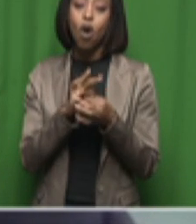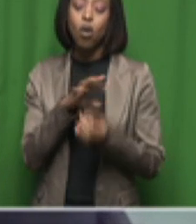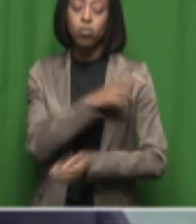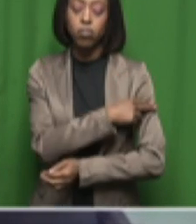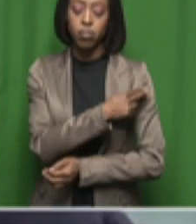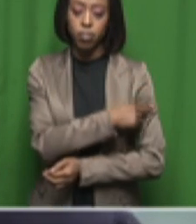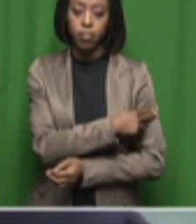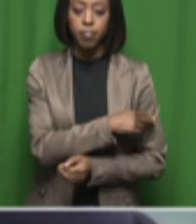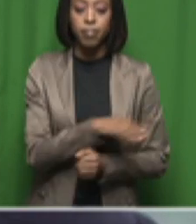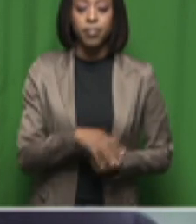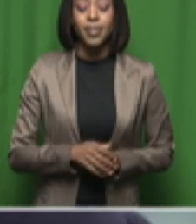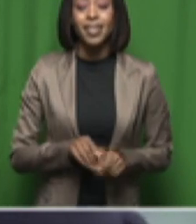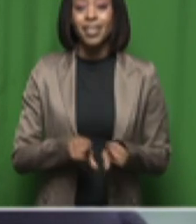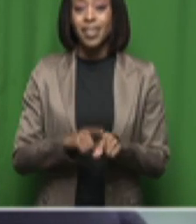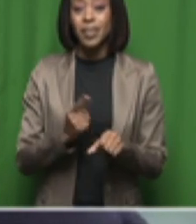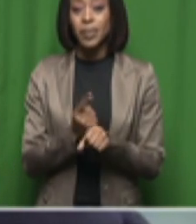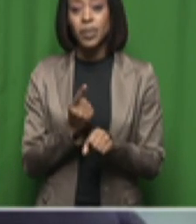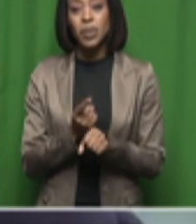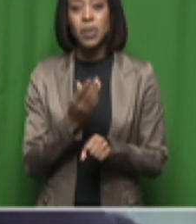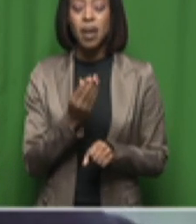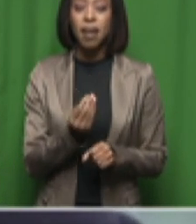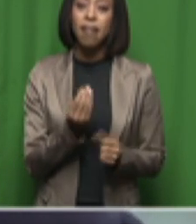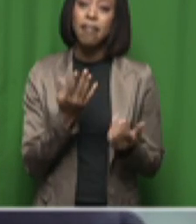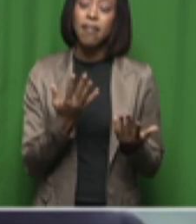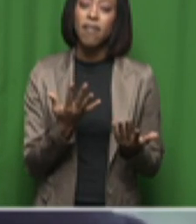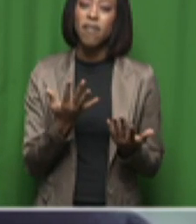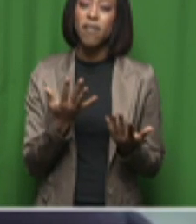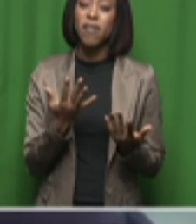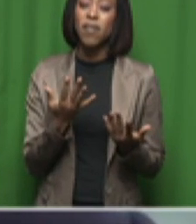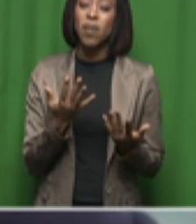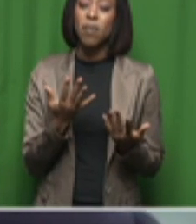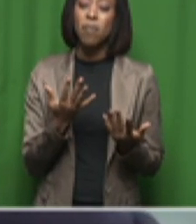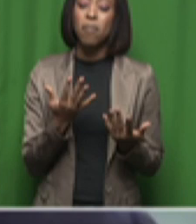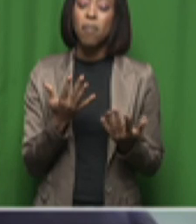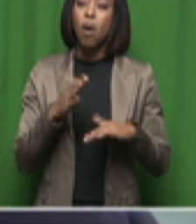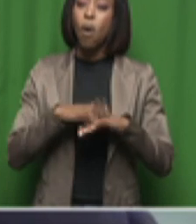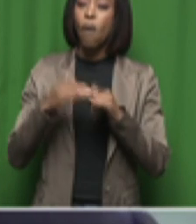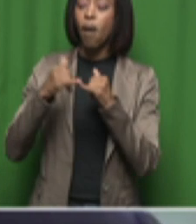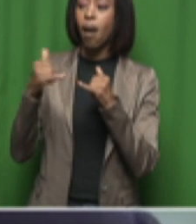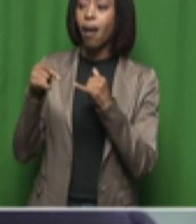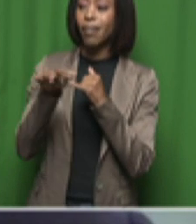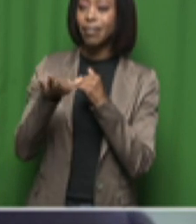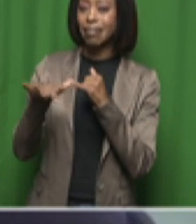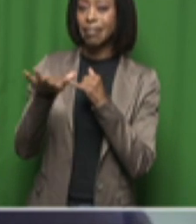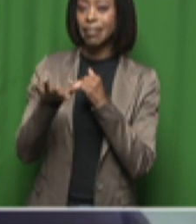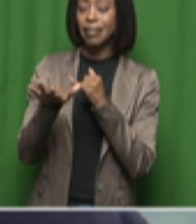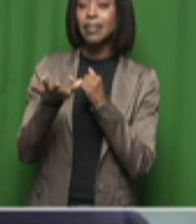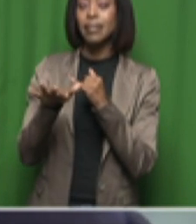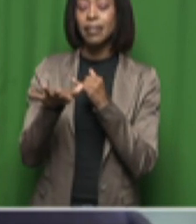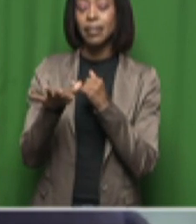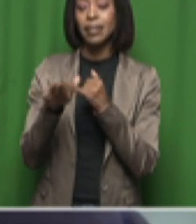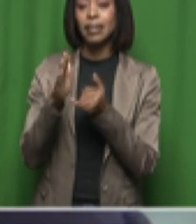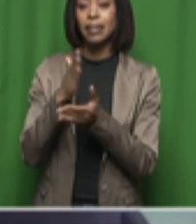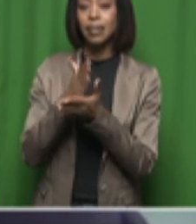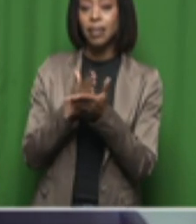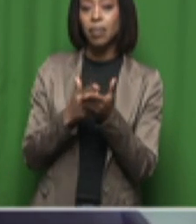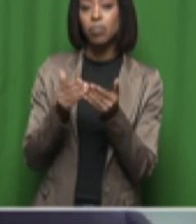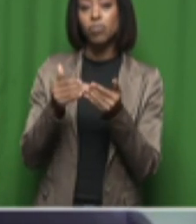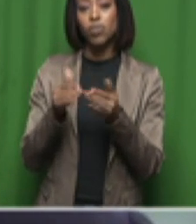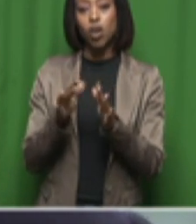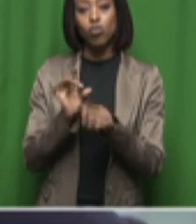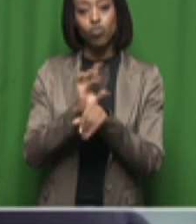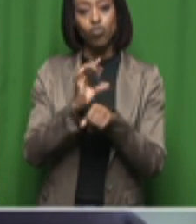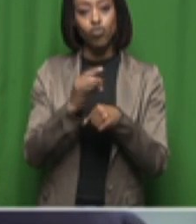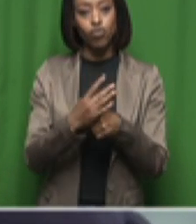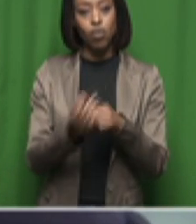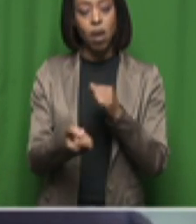Home-Spital. Okay. We also find that also from a virtual point of view, certain initial consultations can better be